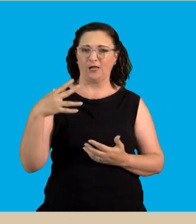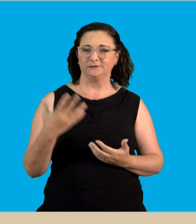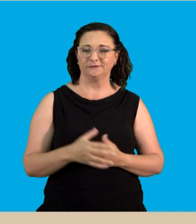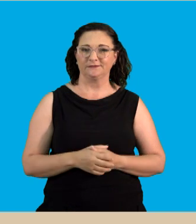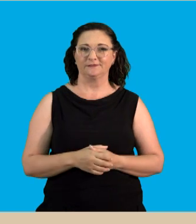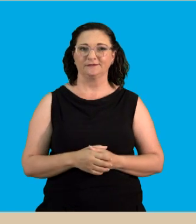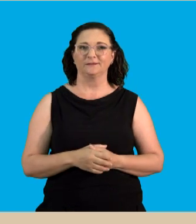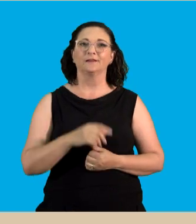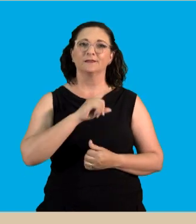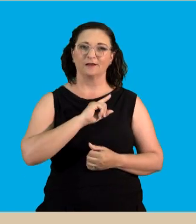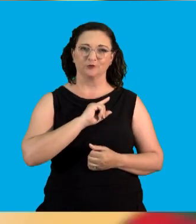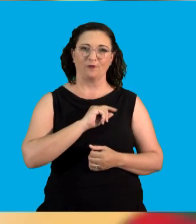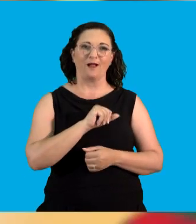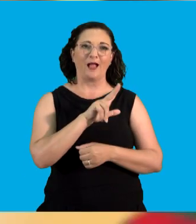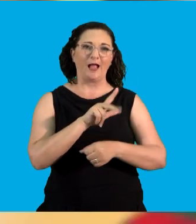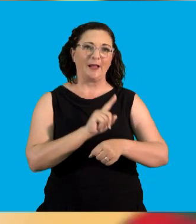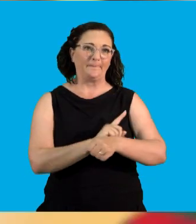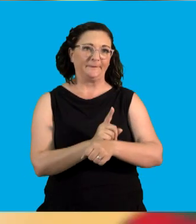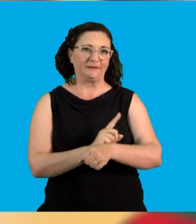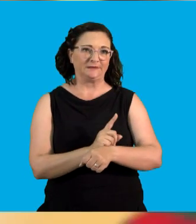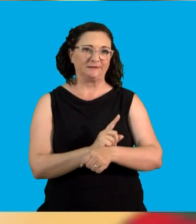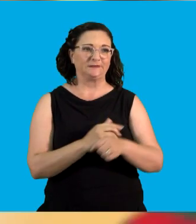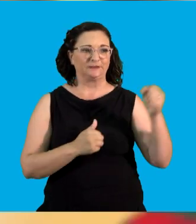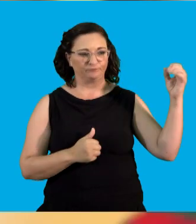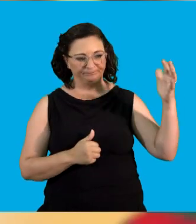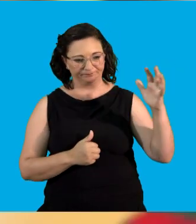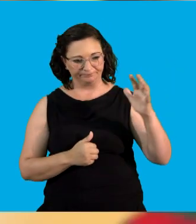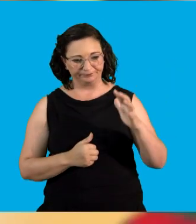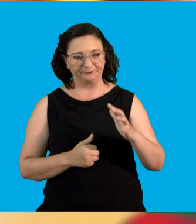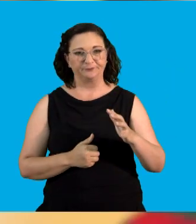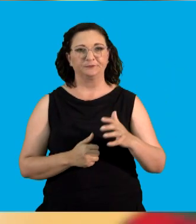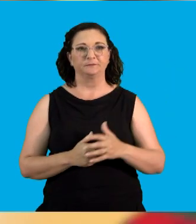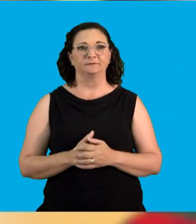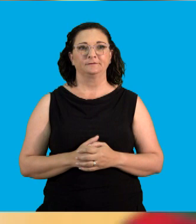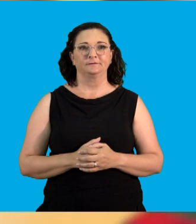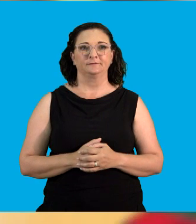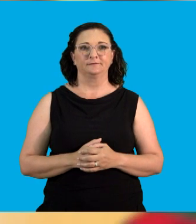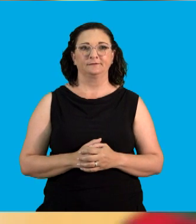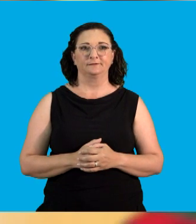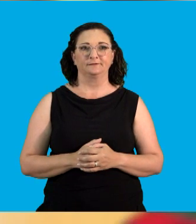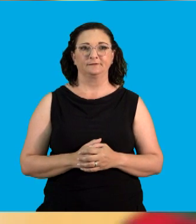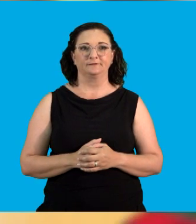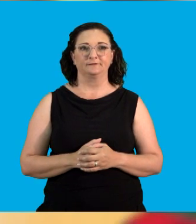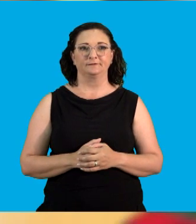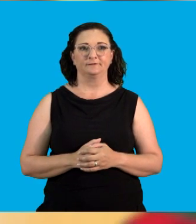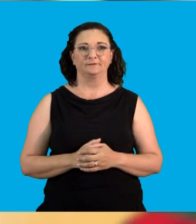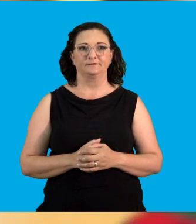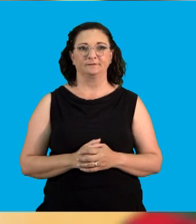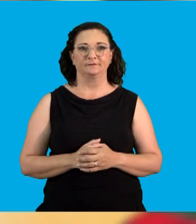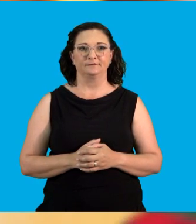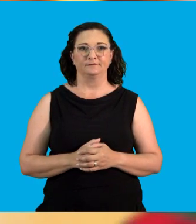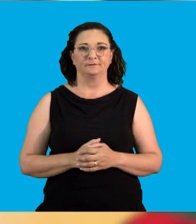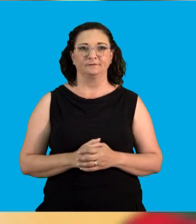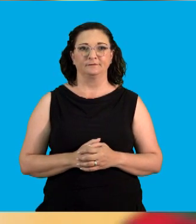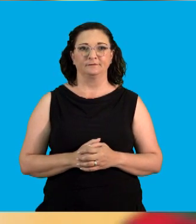we've already mentioned, that it takes about 8 minutes for the sun to reach Earth. It is because of the